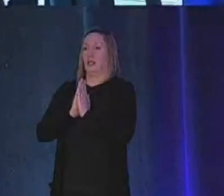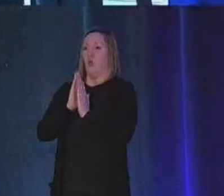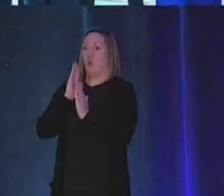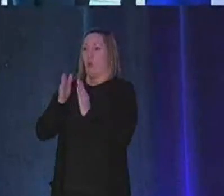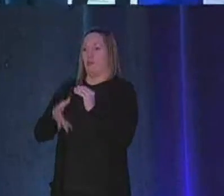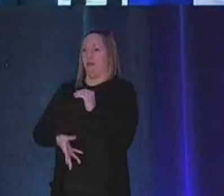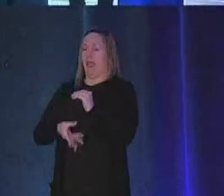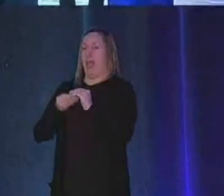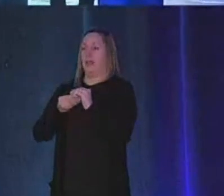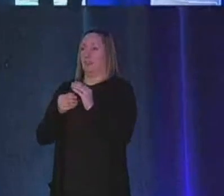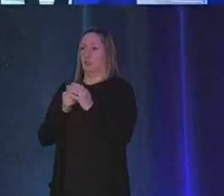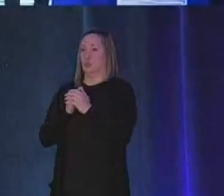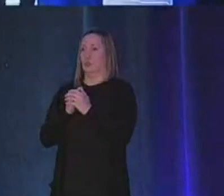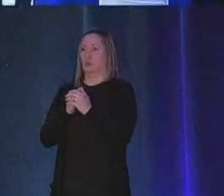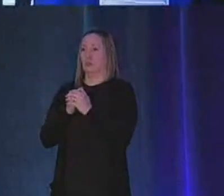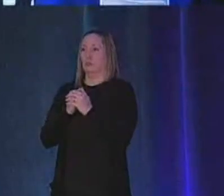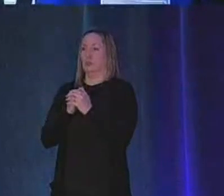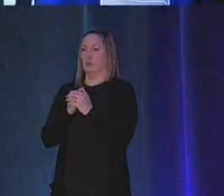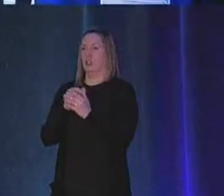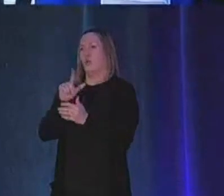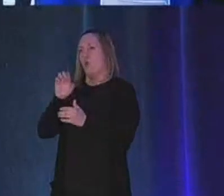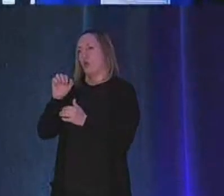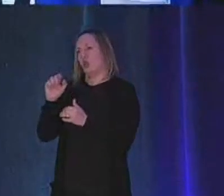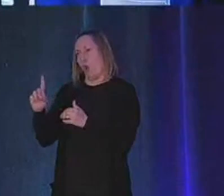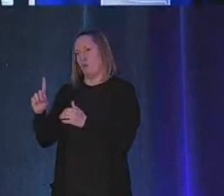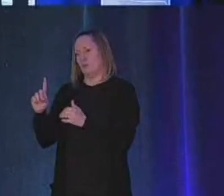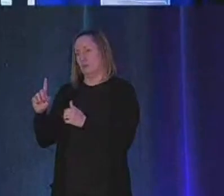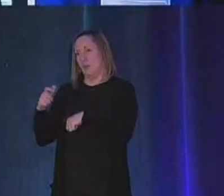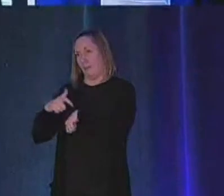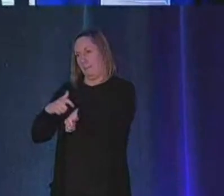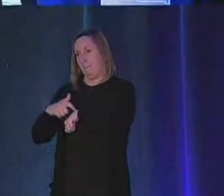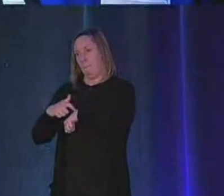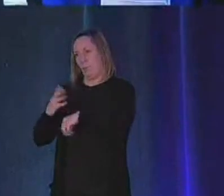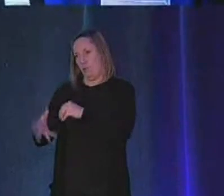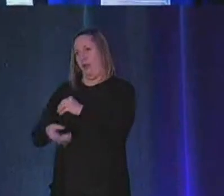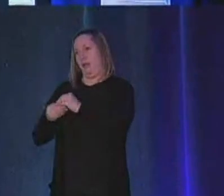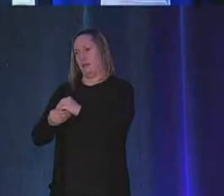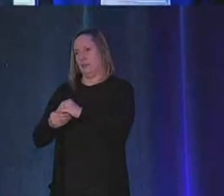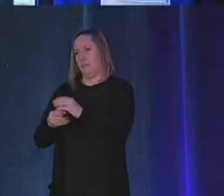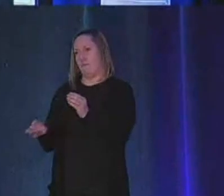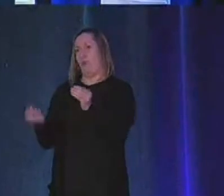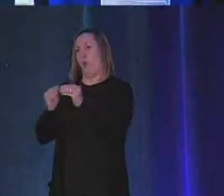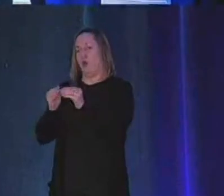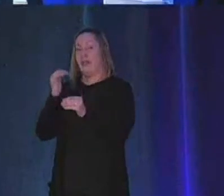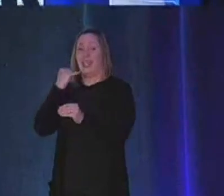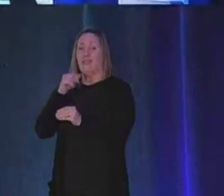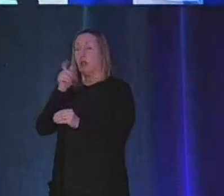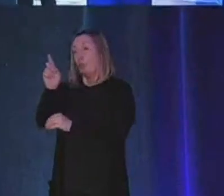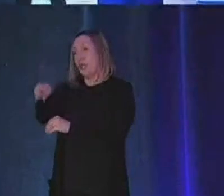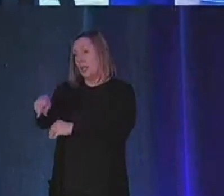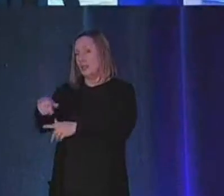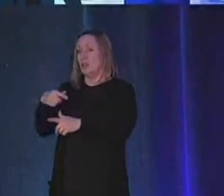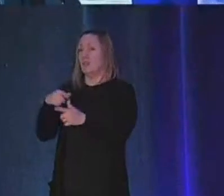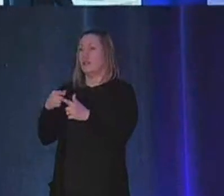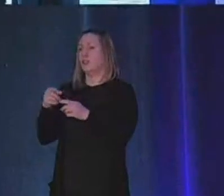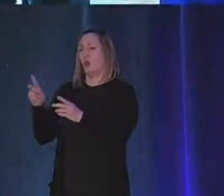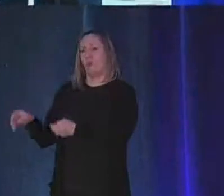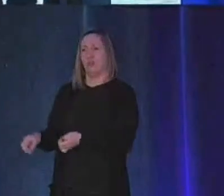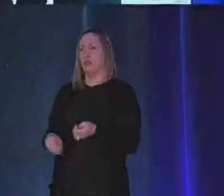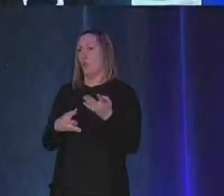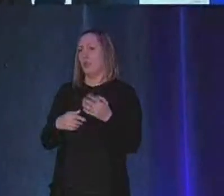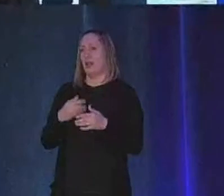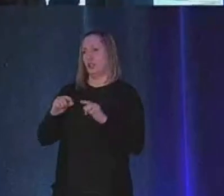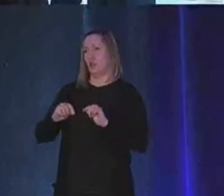to add to more or less your load time. All right. So if you don't necessarily need it, don't load that onto your